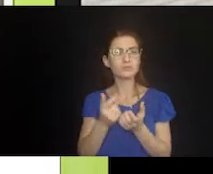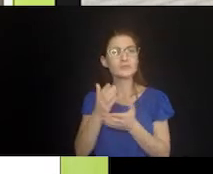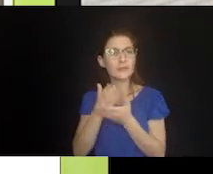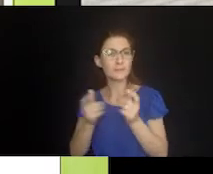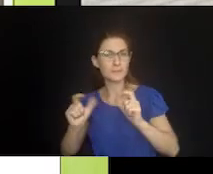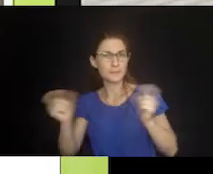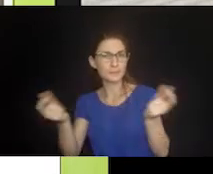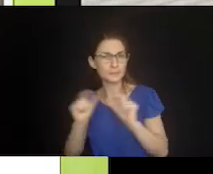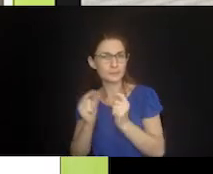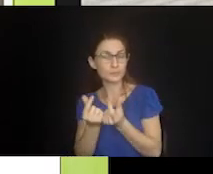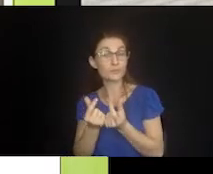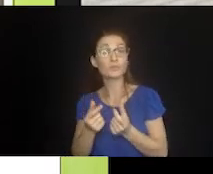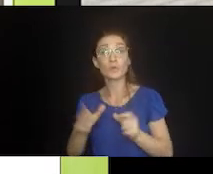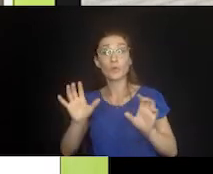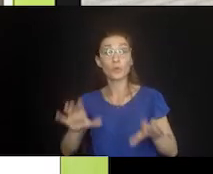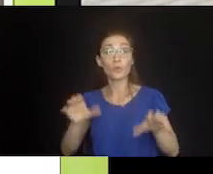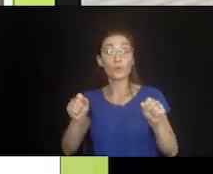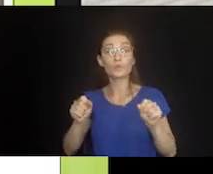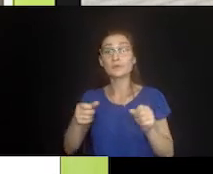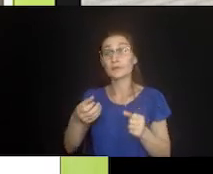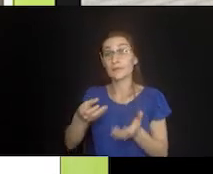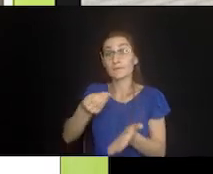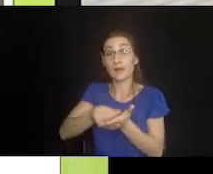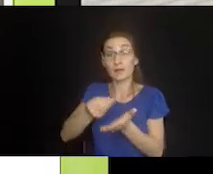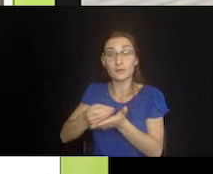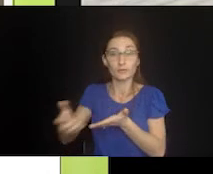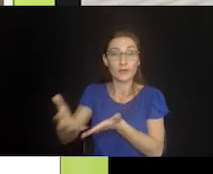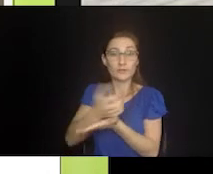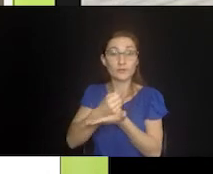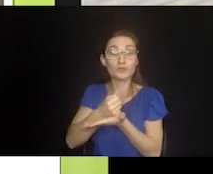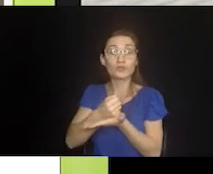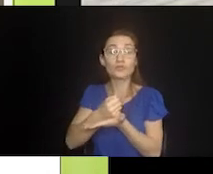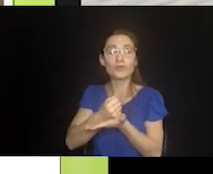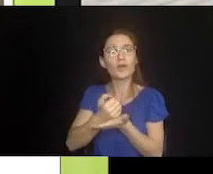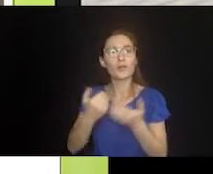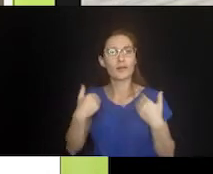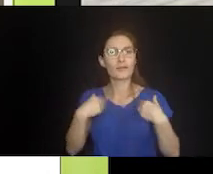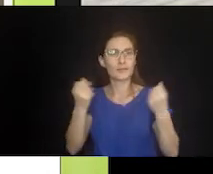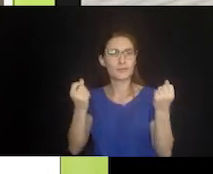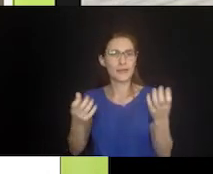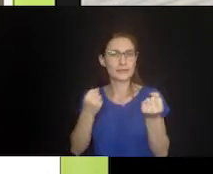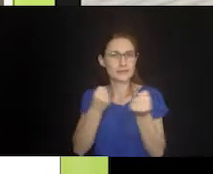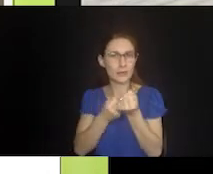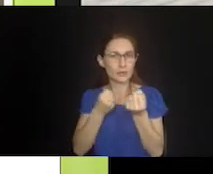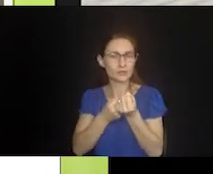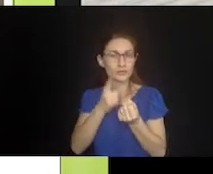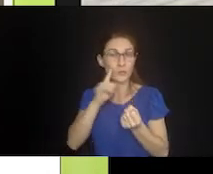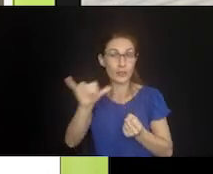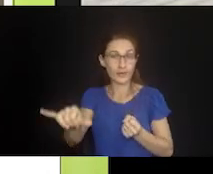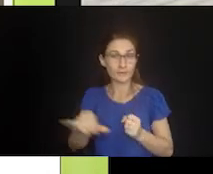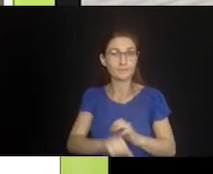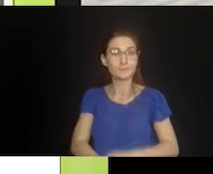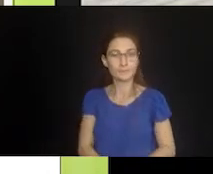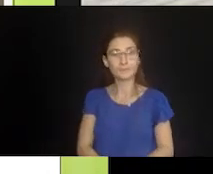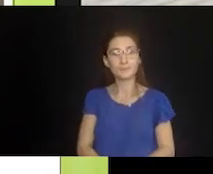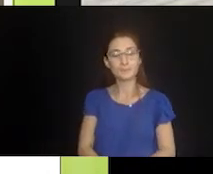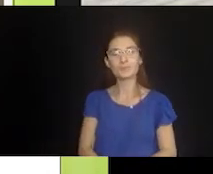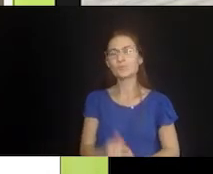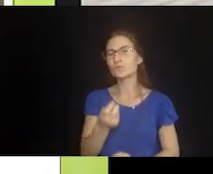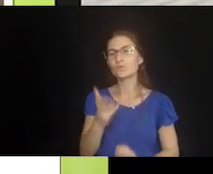our groups, we have a couple of bigger groups that have big fundraisers and they get lots of sponsors for